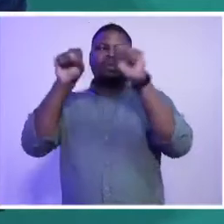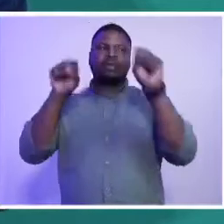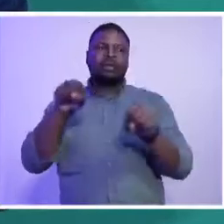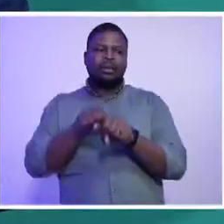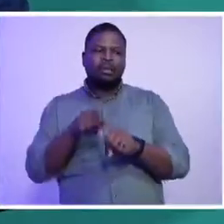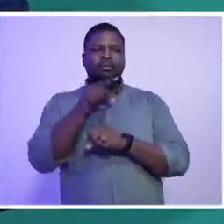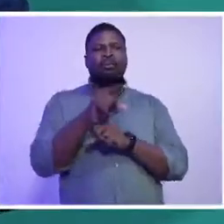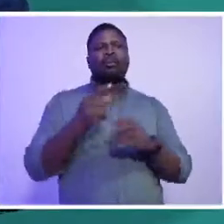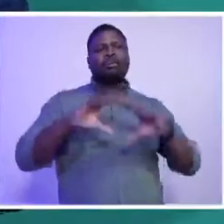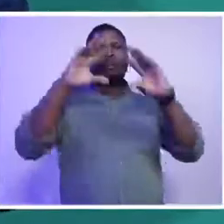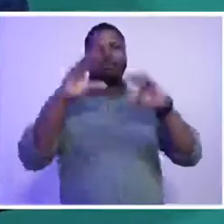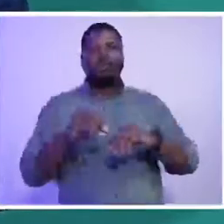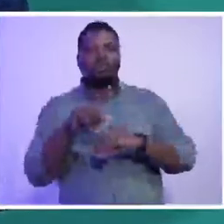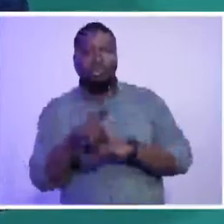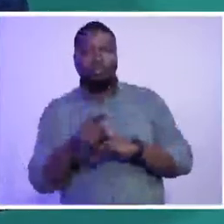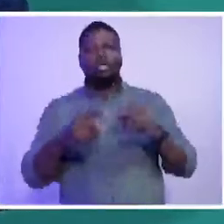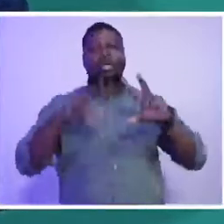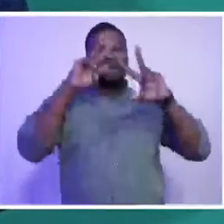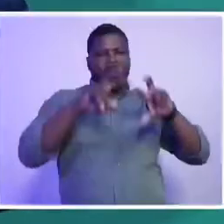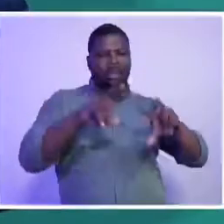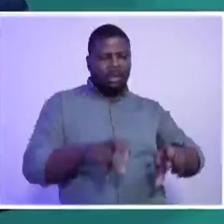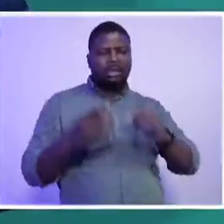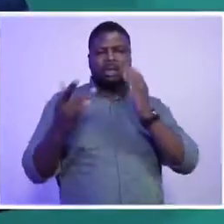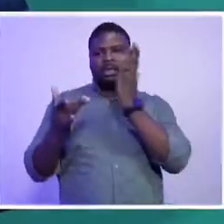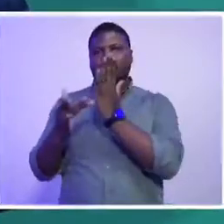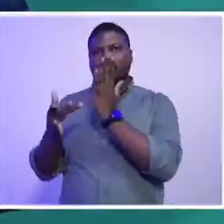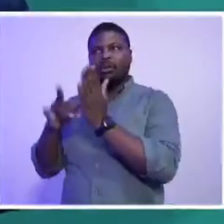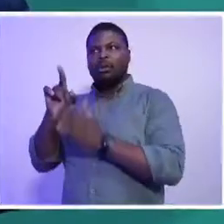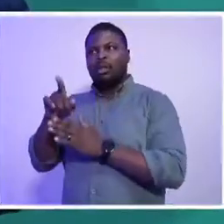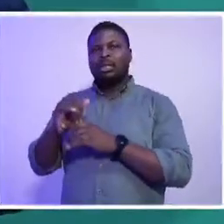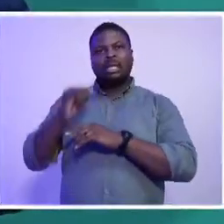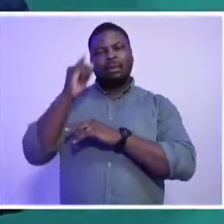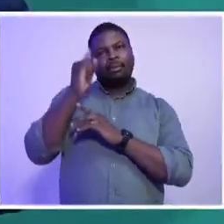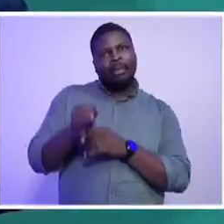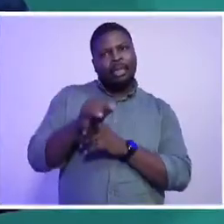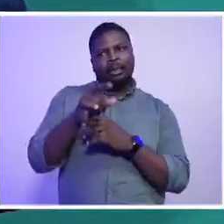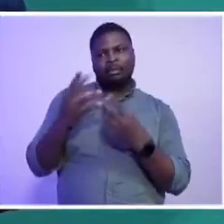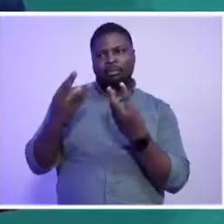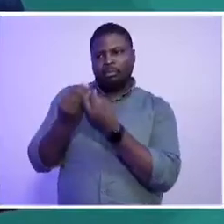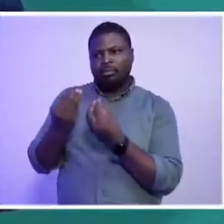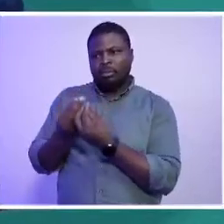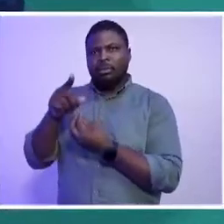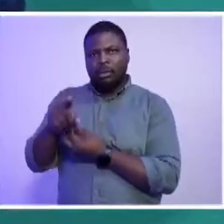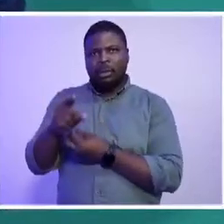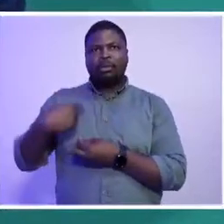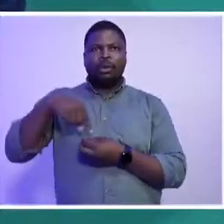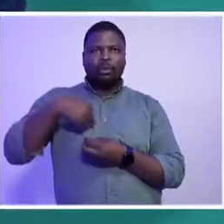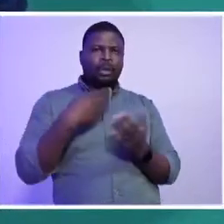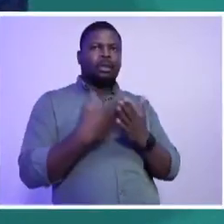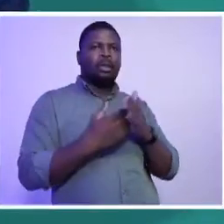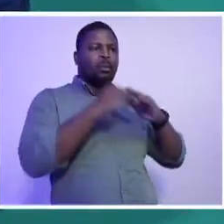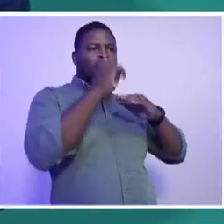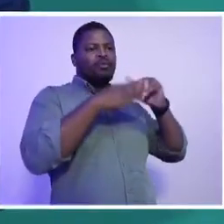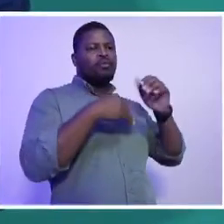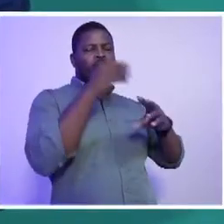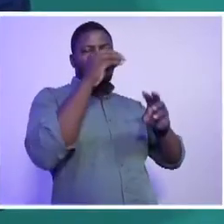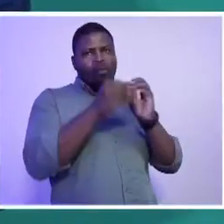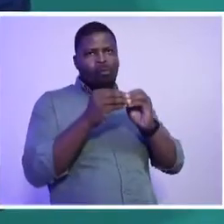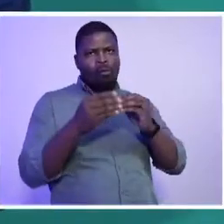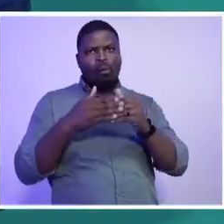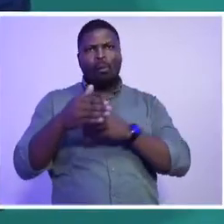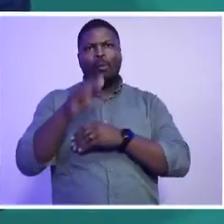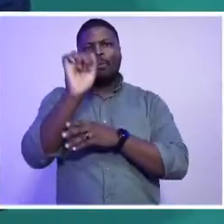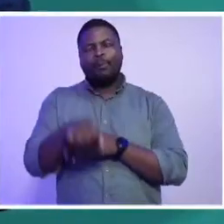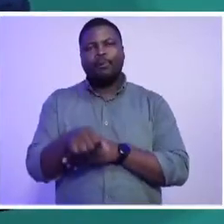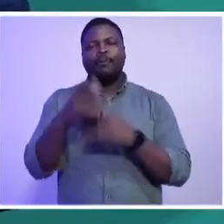agricultural research and technology is the bedrock upon which we can build. It's clear that in taking